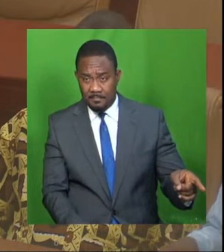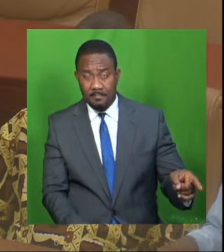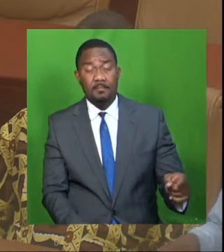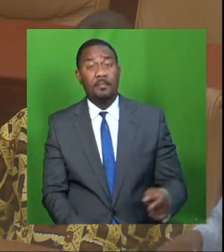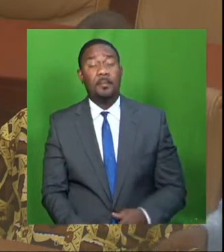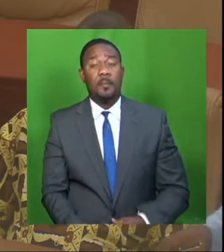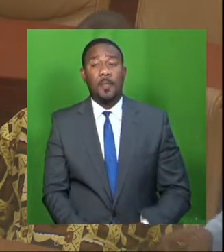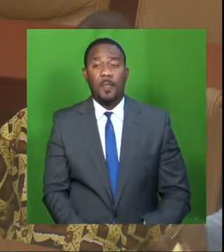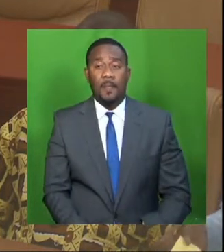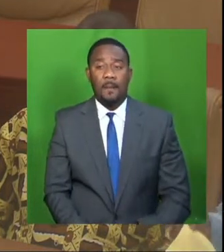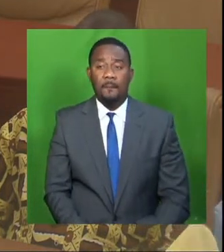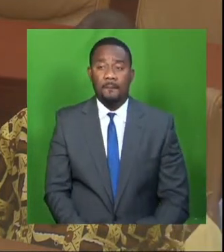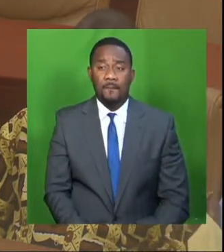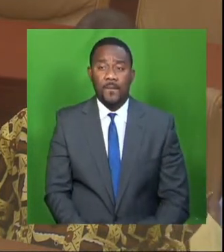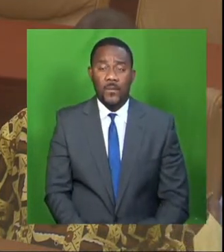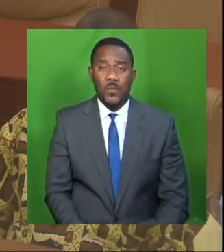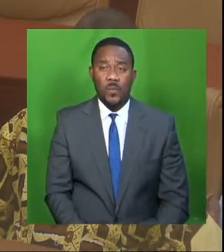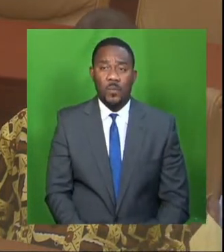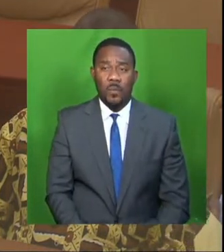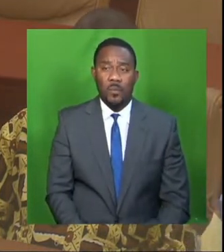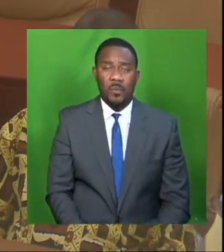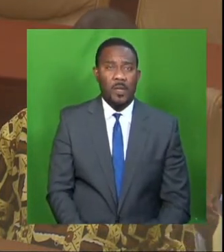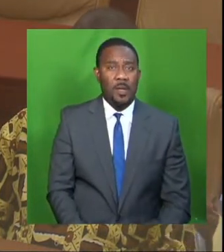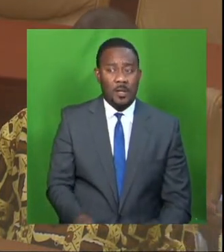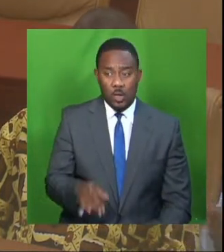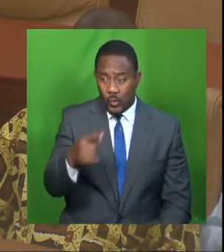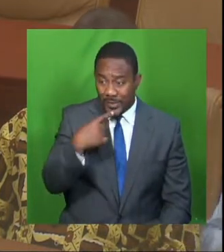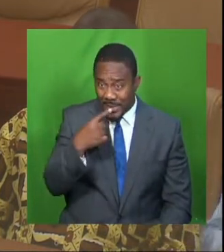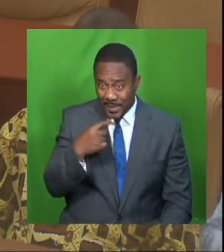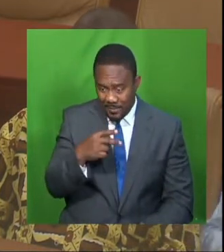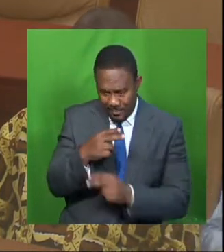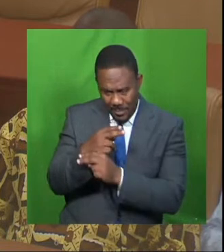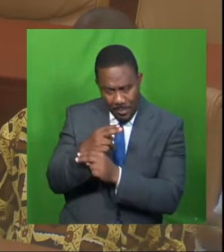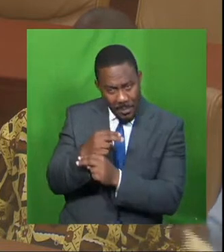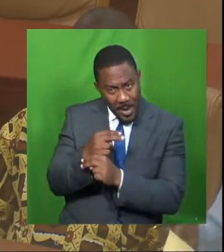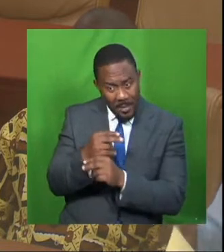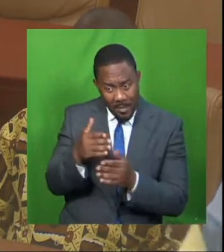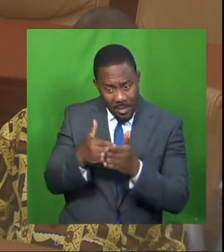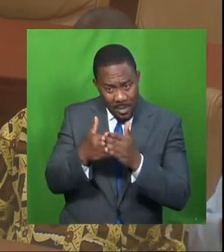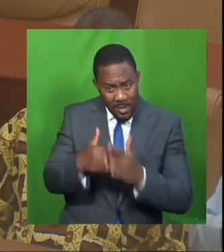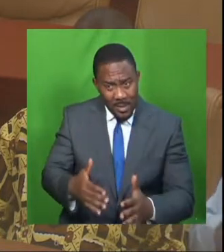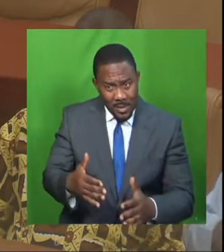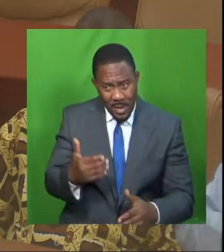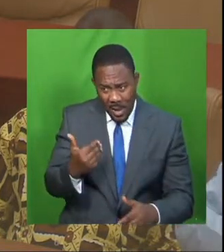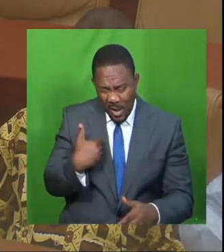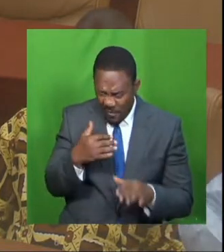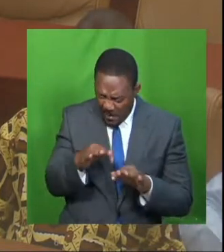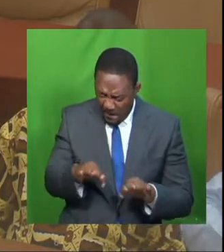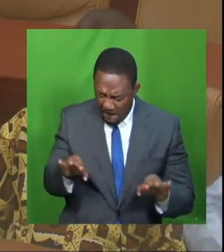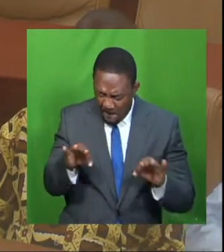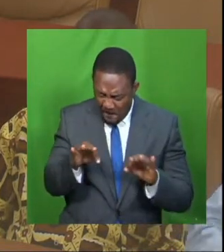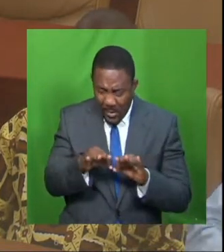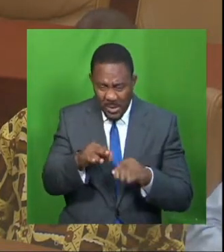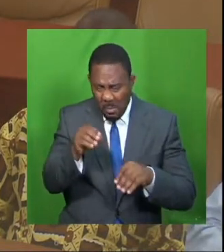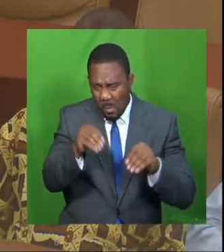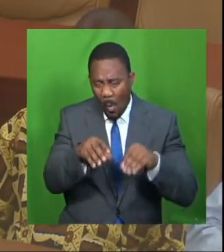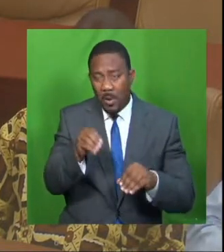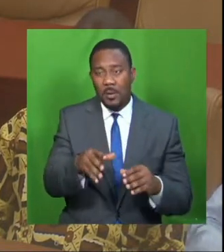take oversight lightly at all. So, Mr. Speaker, we have come. And we keep on lamenting oversight, oversight,